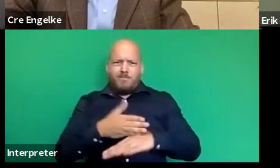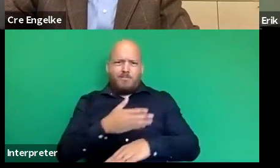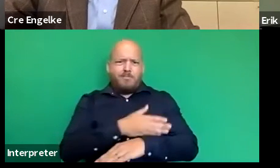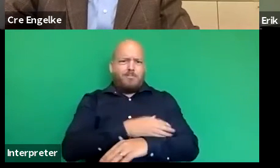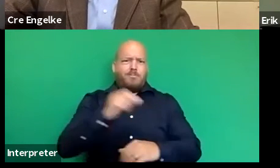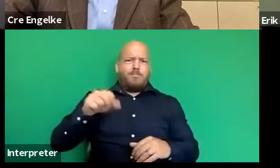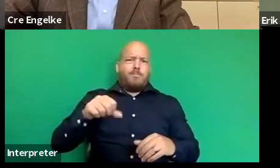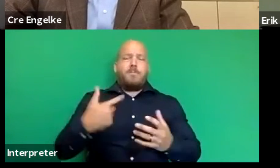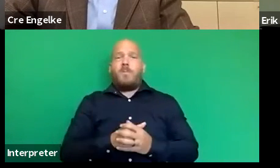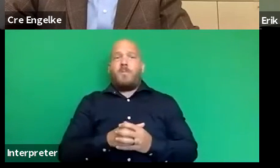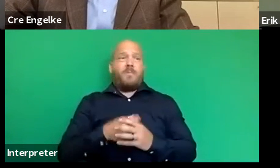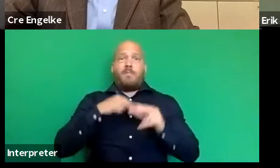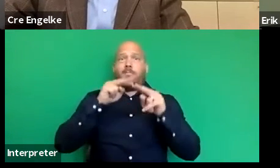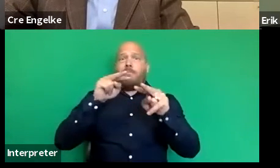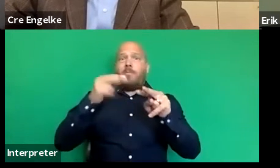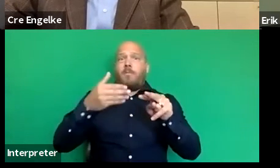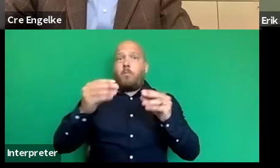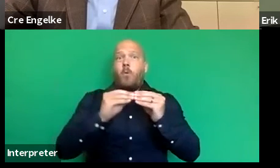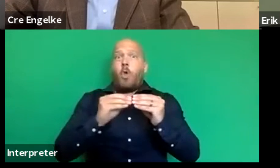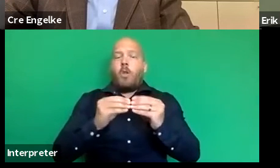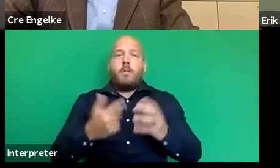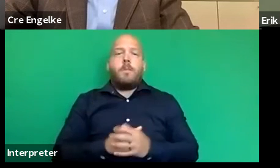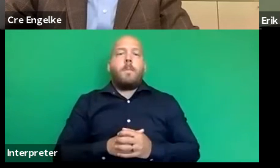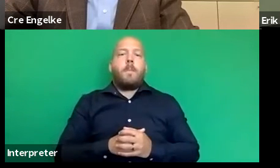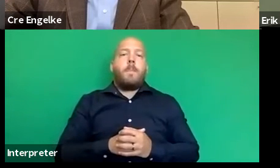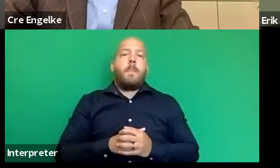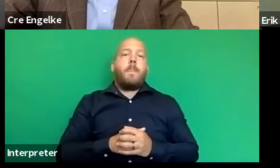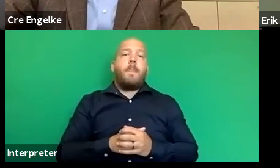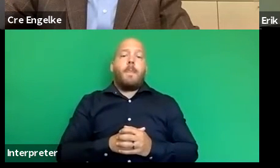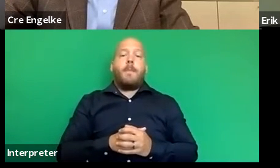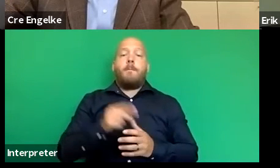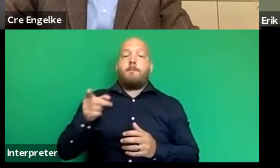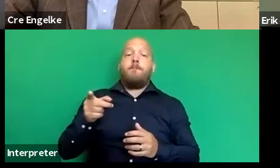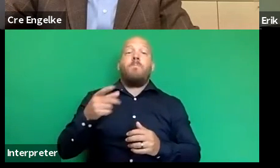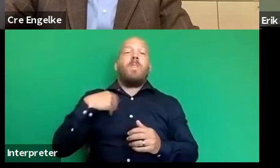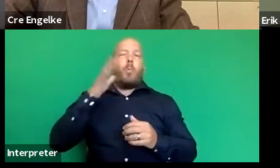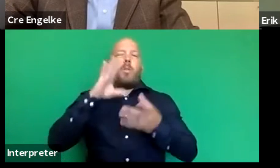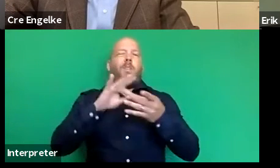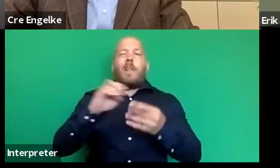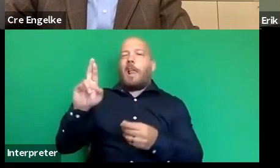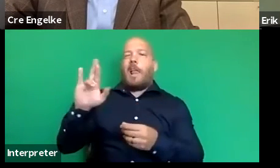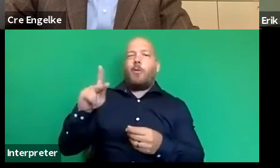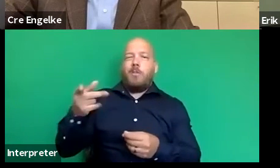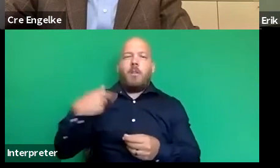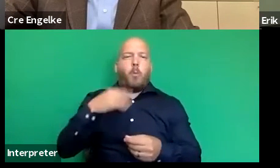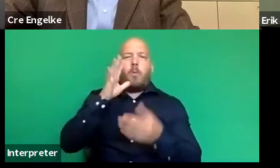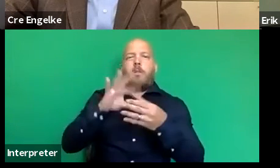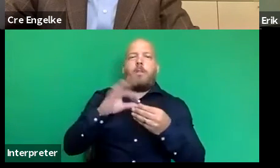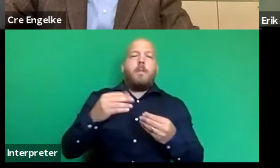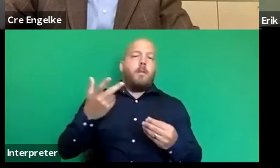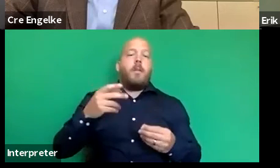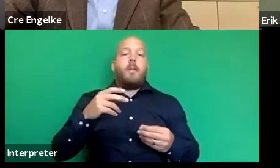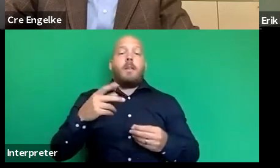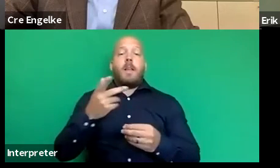just mention, Eric, if you don't mind, the other question and answer, which I think is a good point that's made about